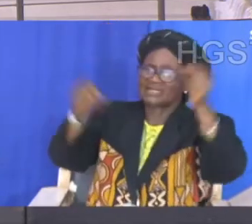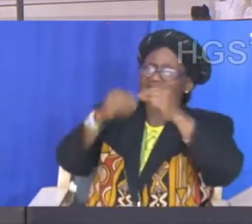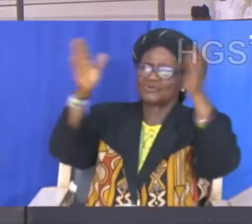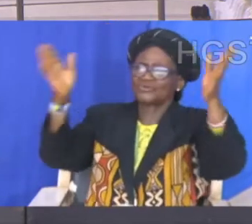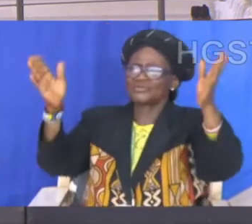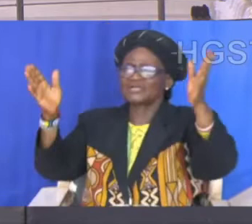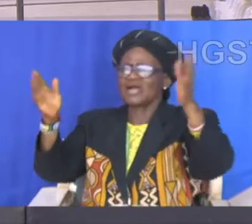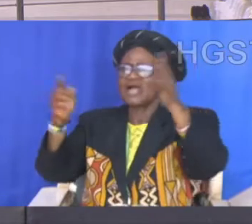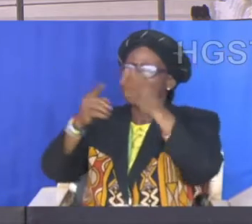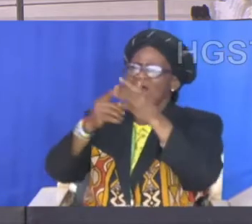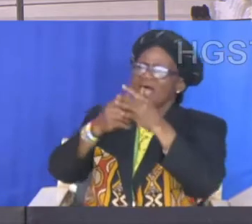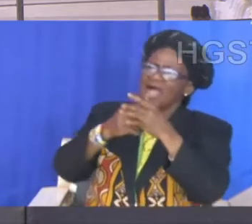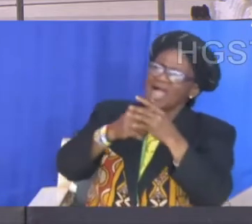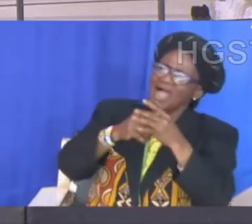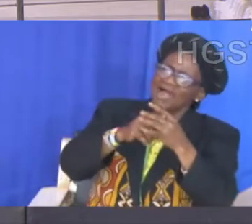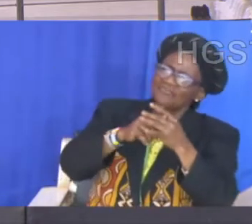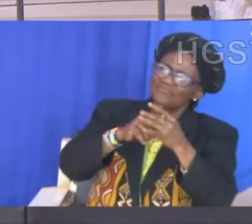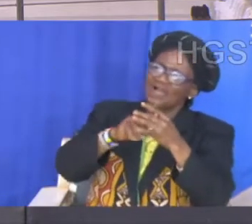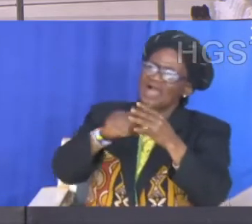Hallelujah.